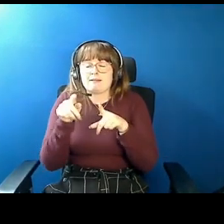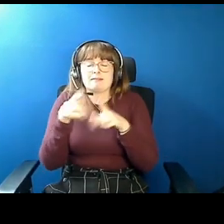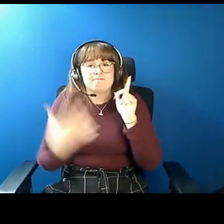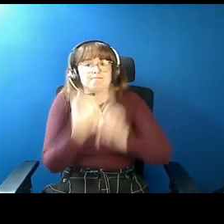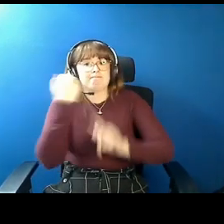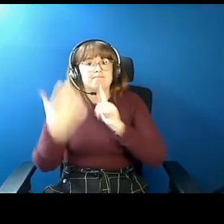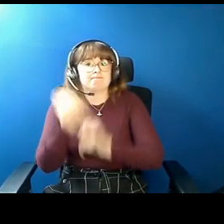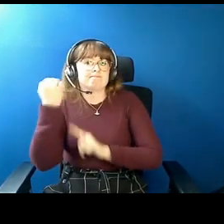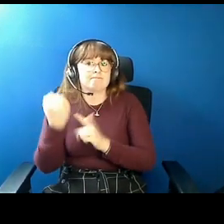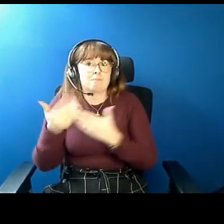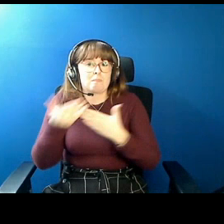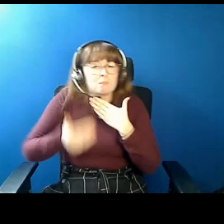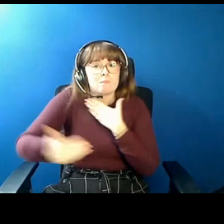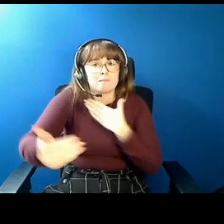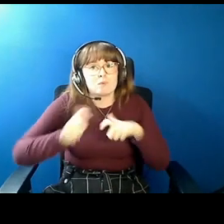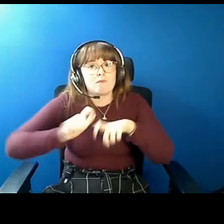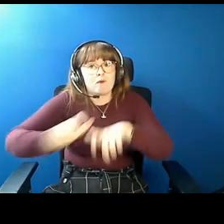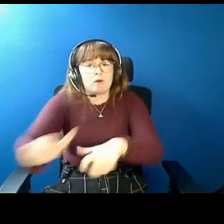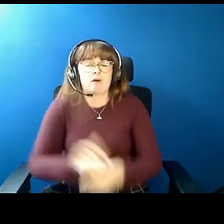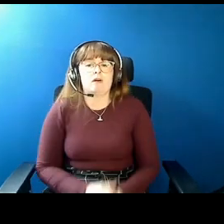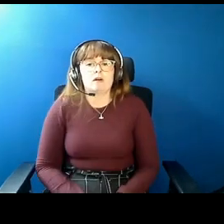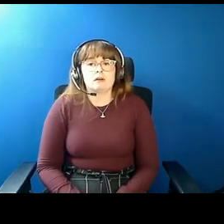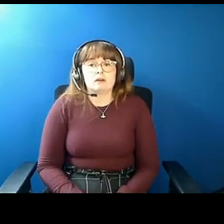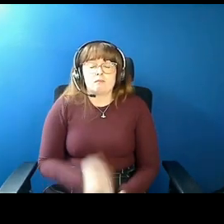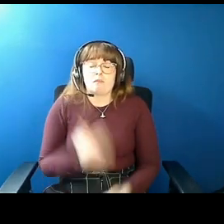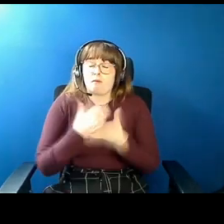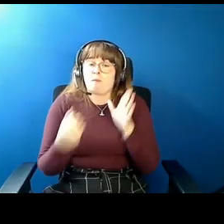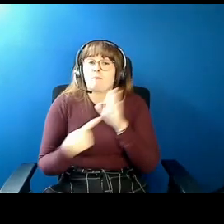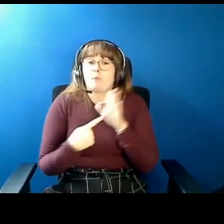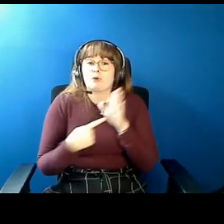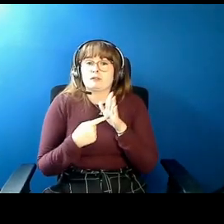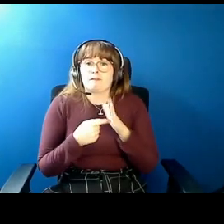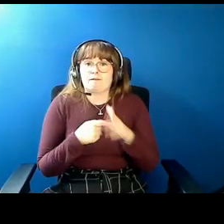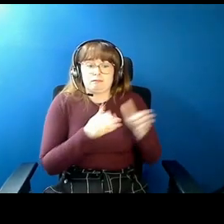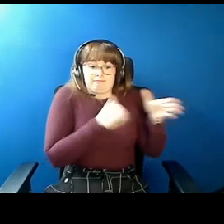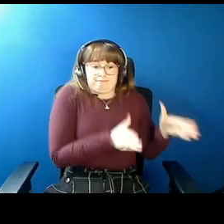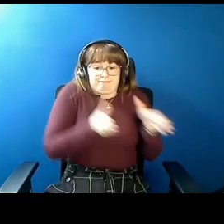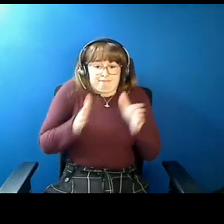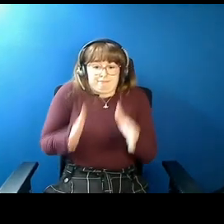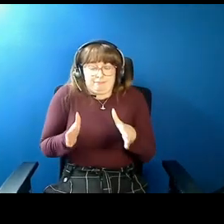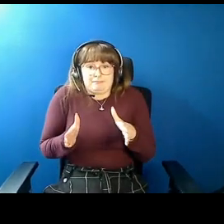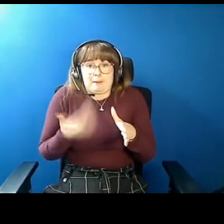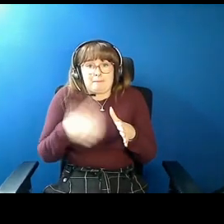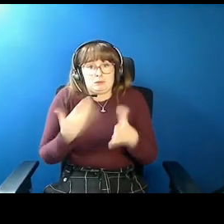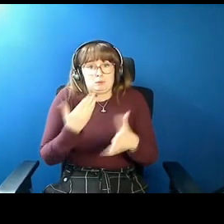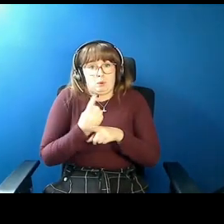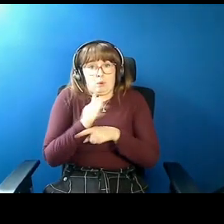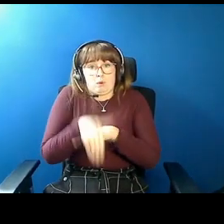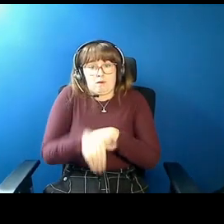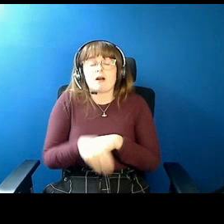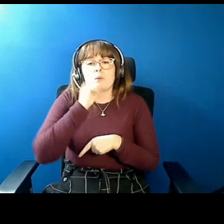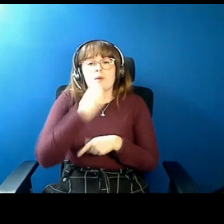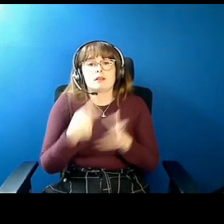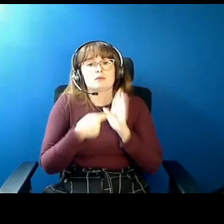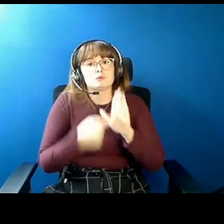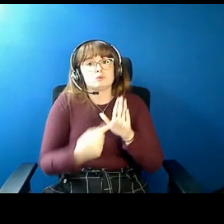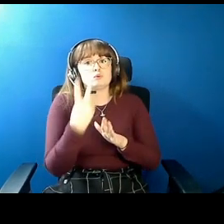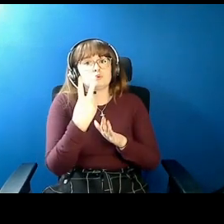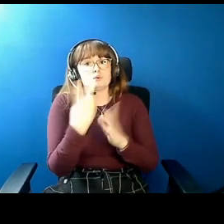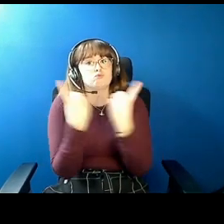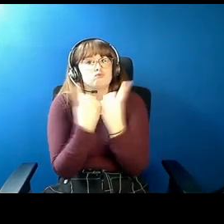journey. And given the importance of those first 2 phases in the pipeline I just discussed, I'm going to highlight 2 products that we offer to help support